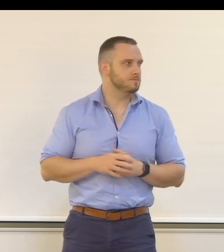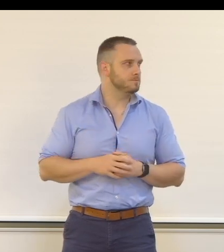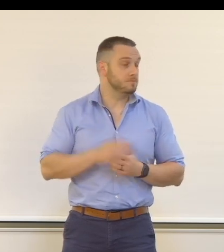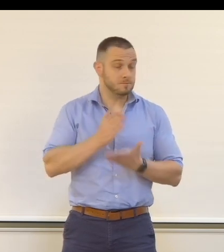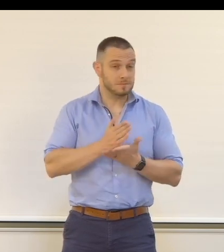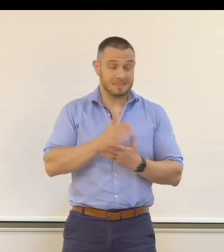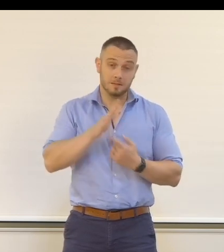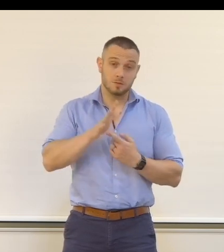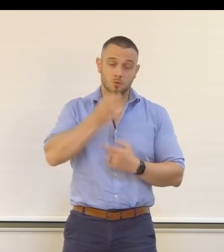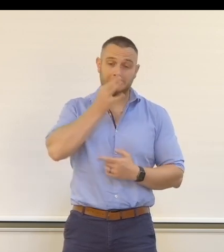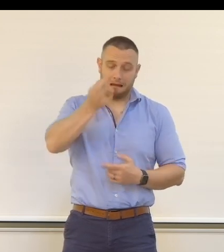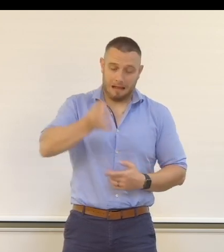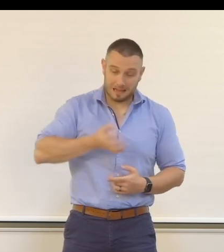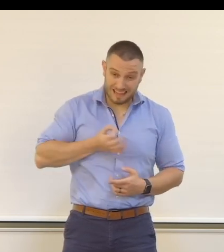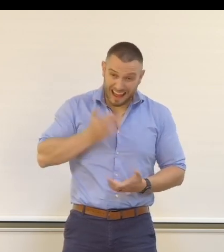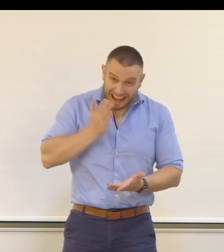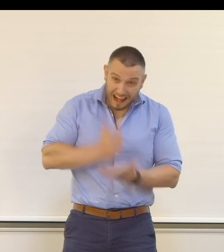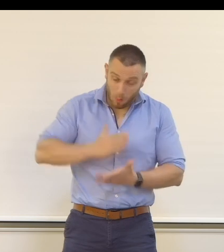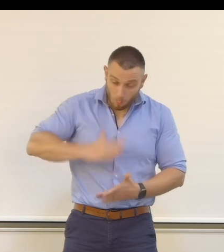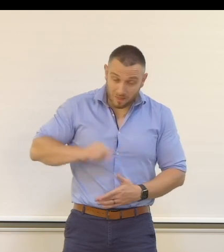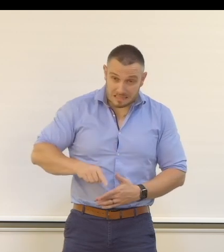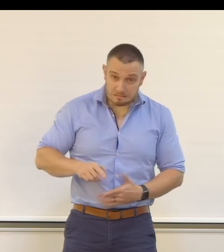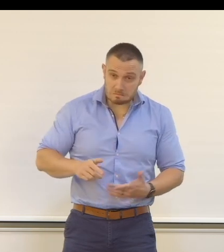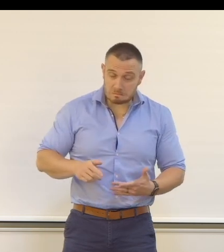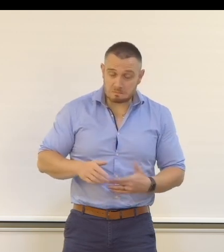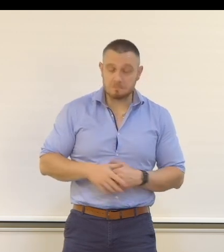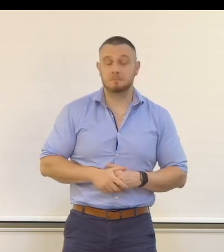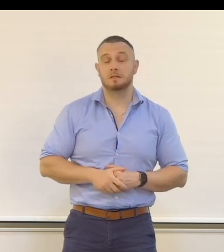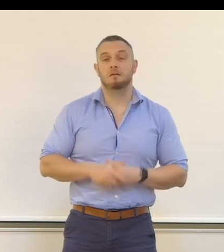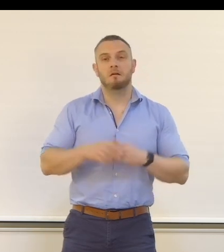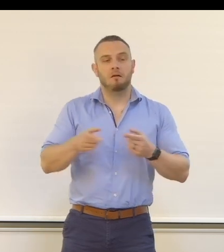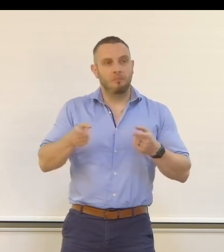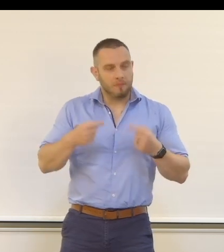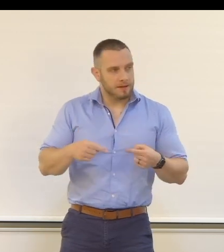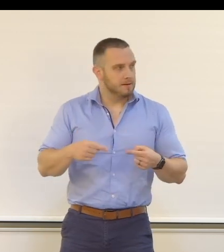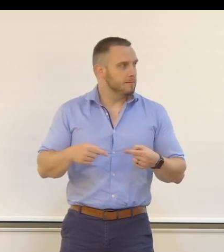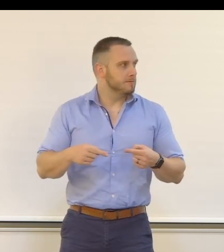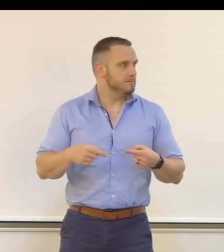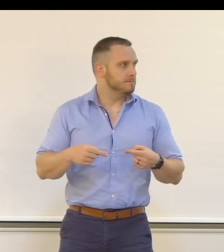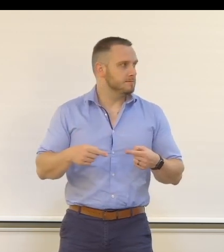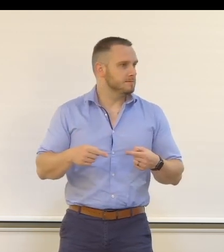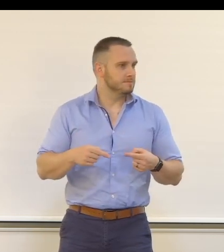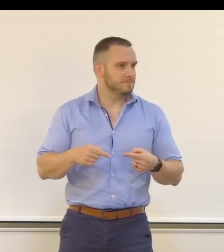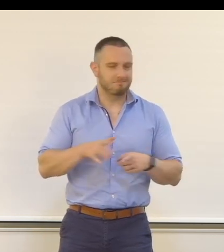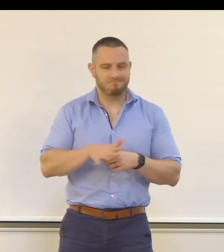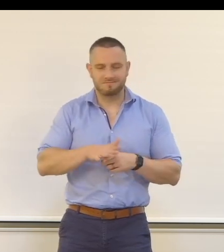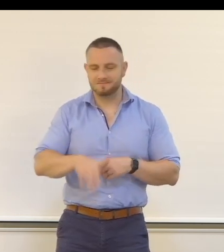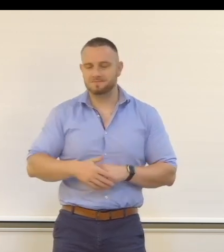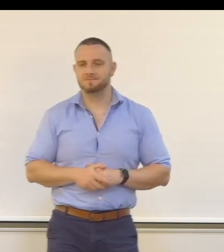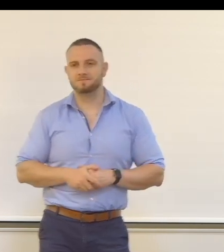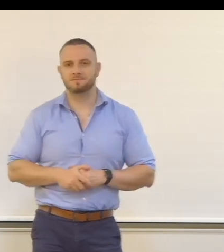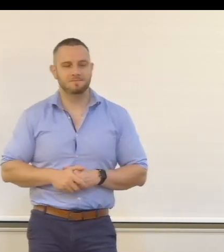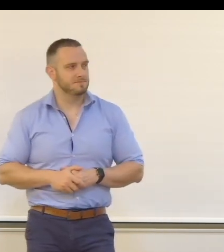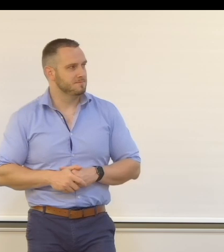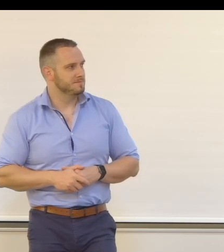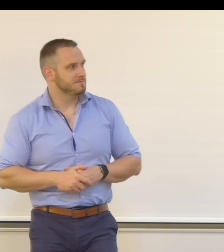ask yourself: is it really what you want? And then you talk about it around you. No, don't do that. It